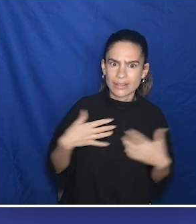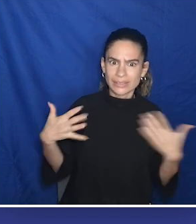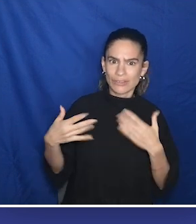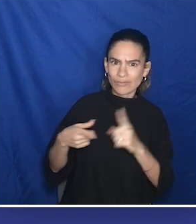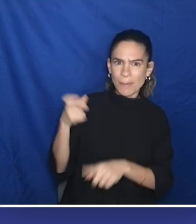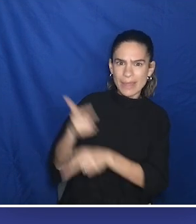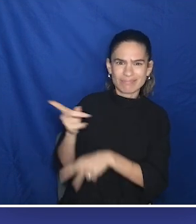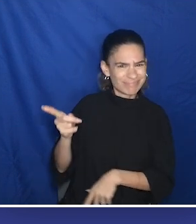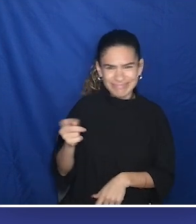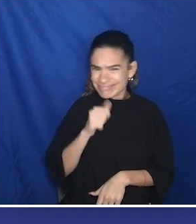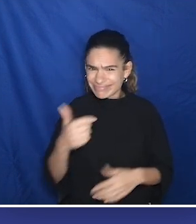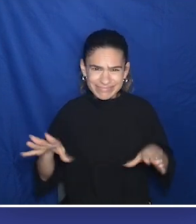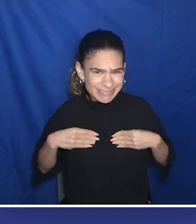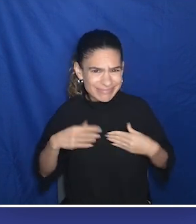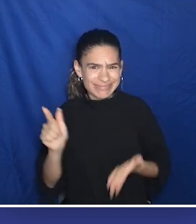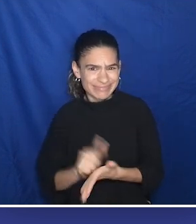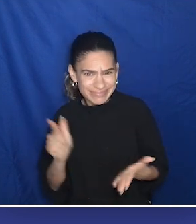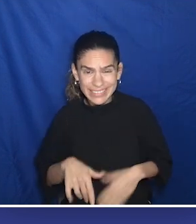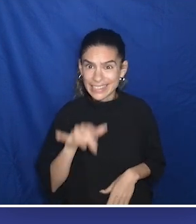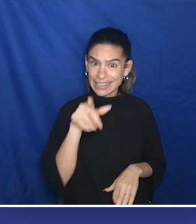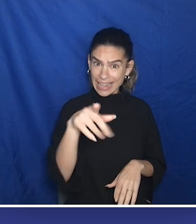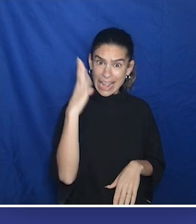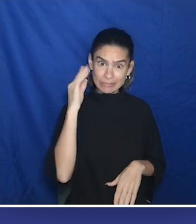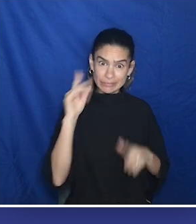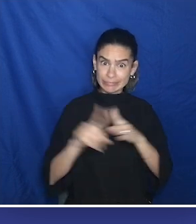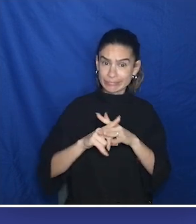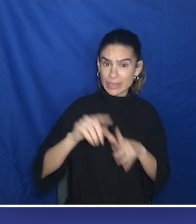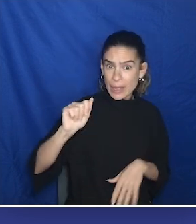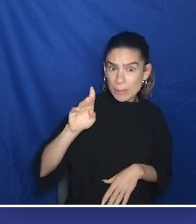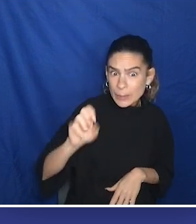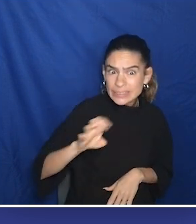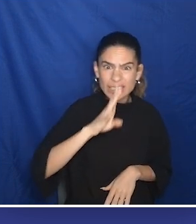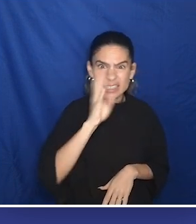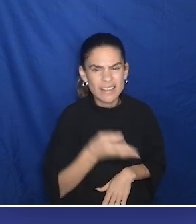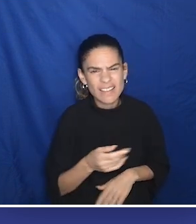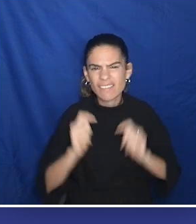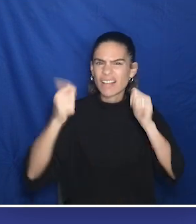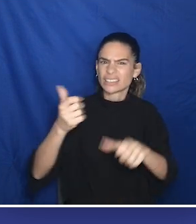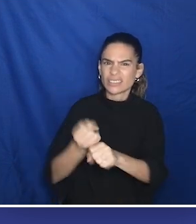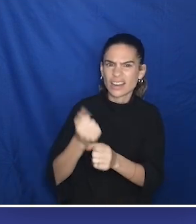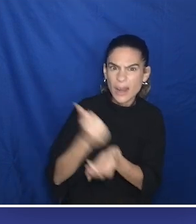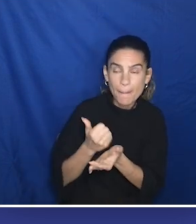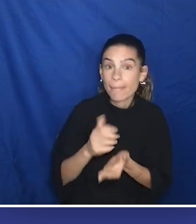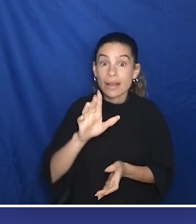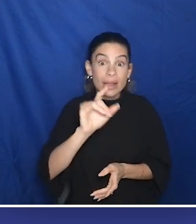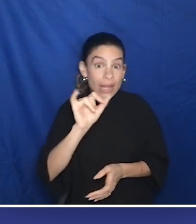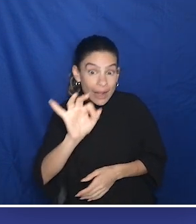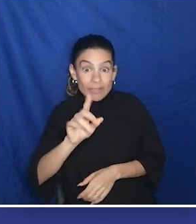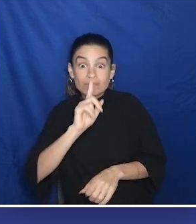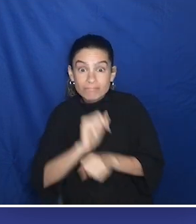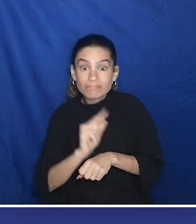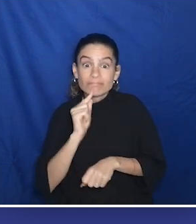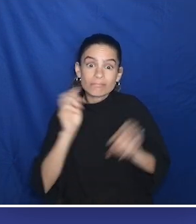is never acceptable. If you experience abuse or neglect, get help immediately. And in emergencies,